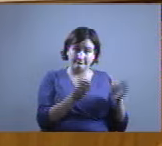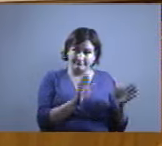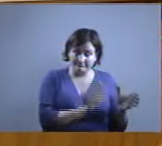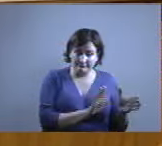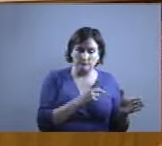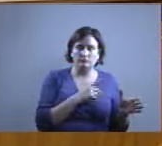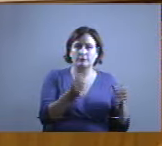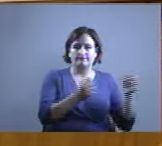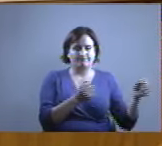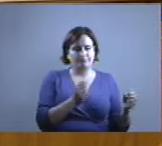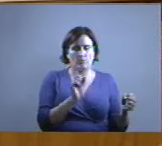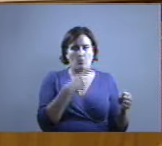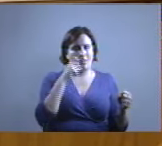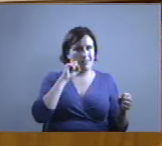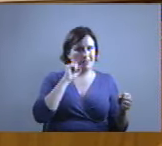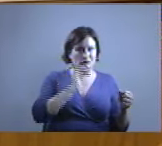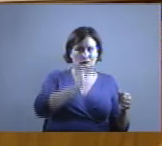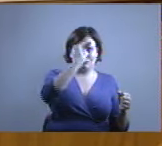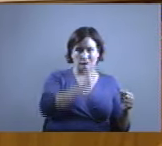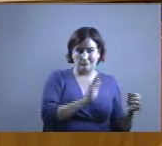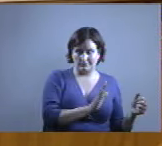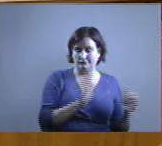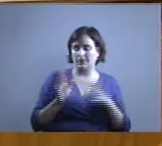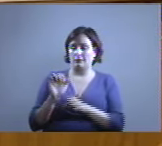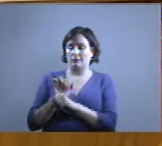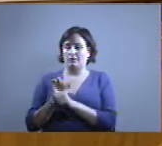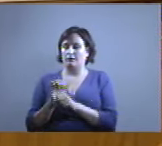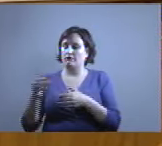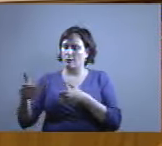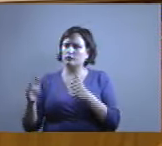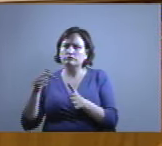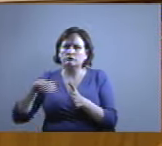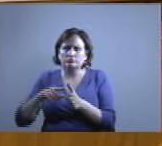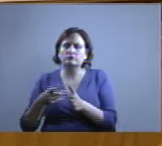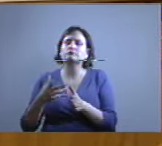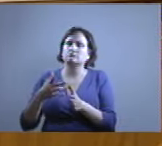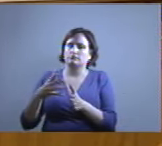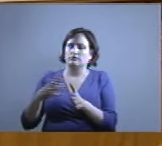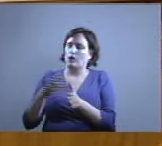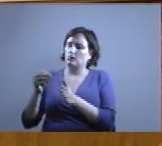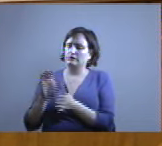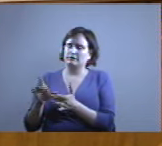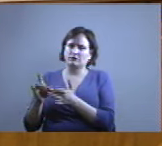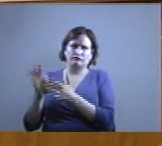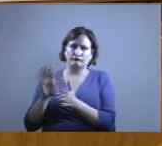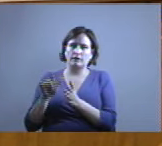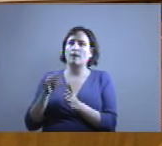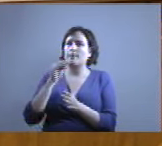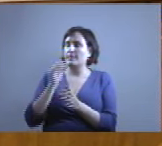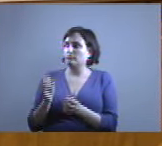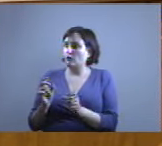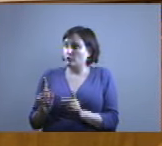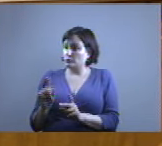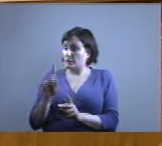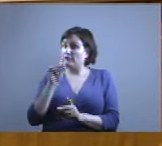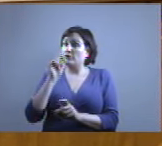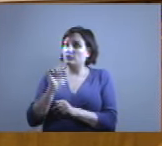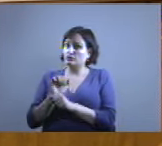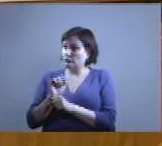of all ages, and employment outside of special economic zones to give opportunities to young first-time job